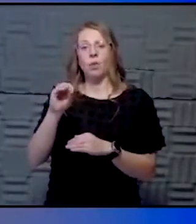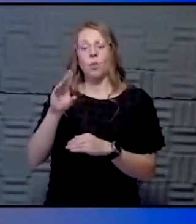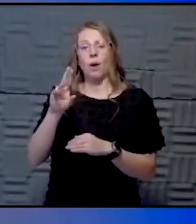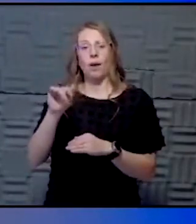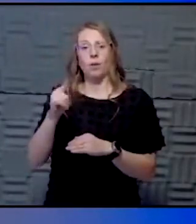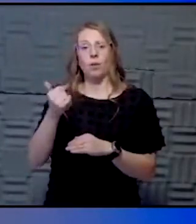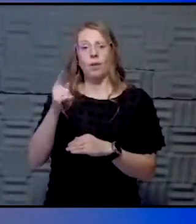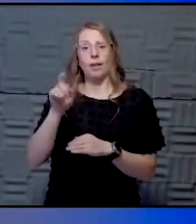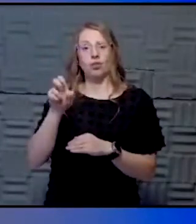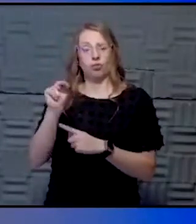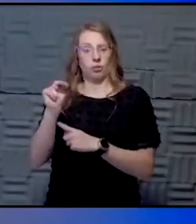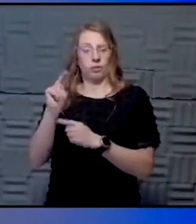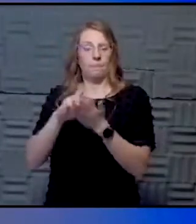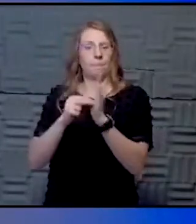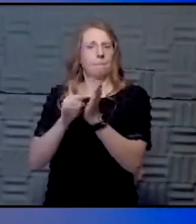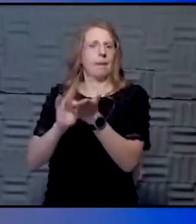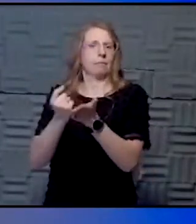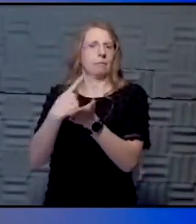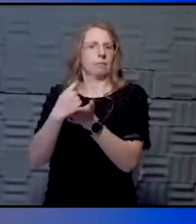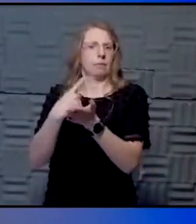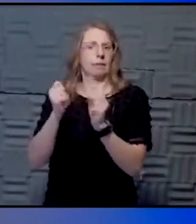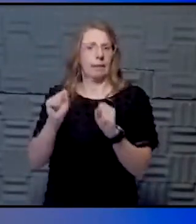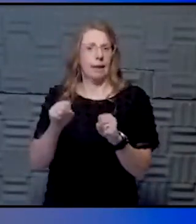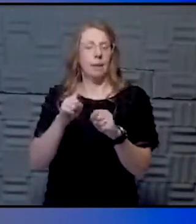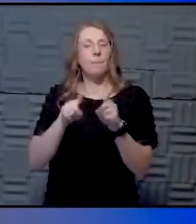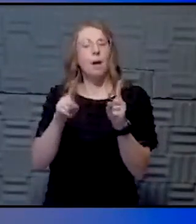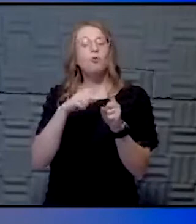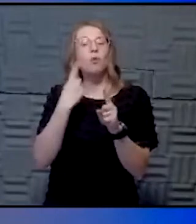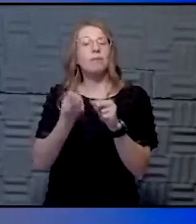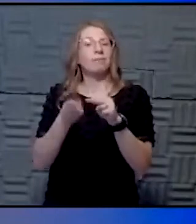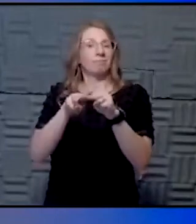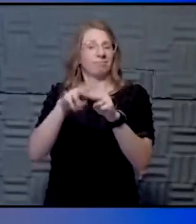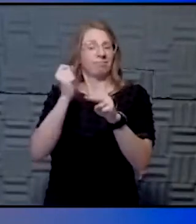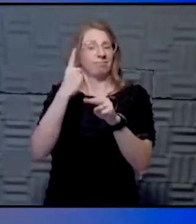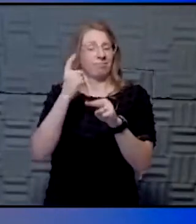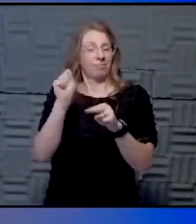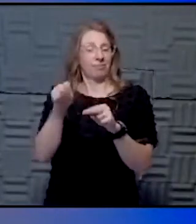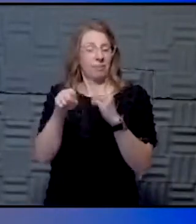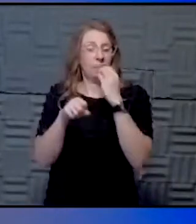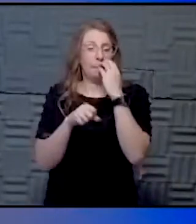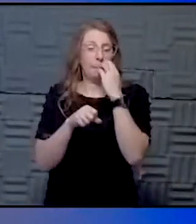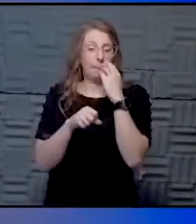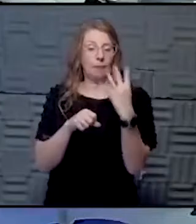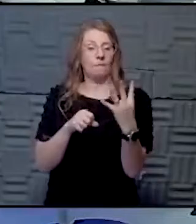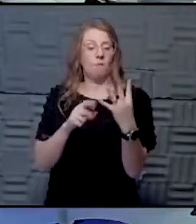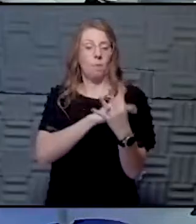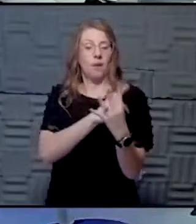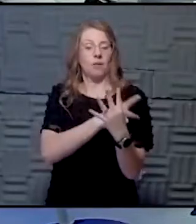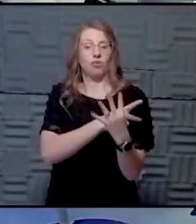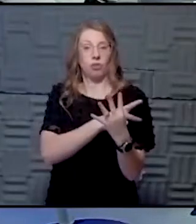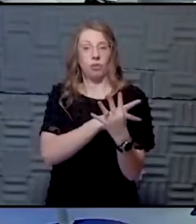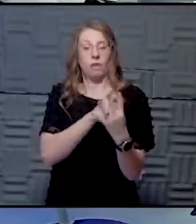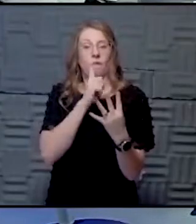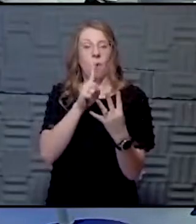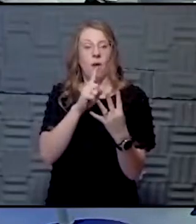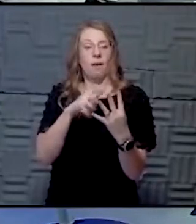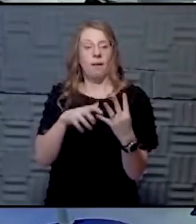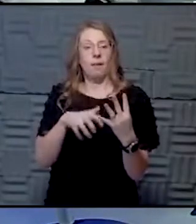our campus, but we do know that that is an increased risk, yes. And Sarah wants to know, of those 4 patients that were in labor delivery, were